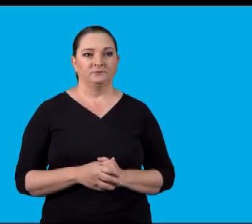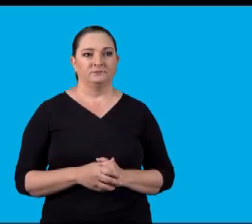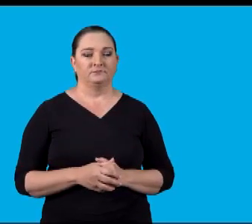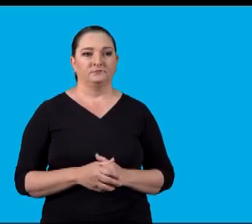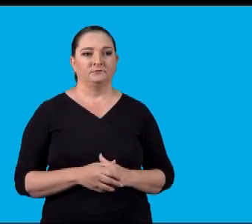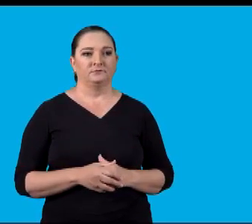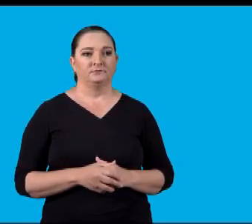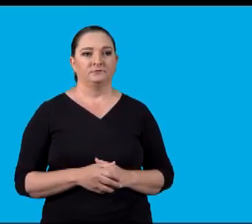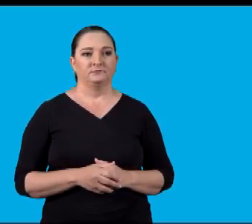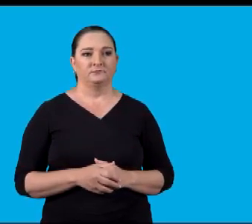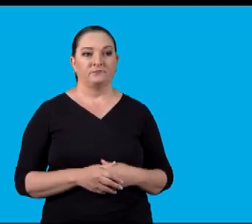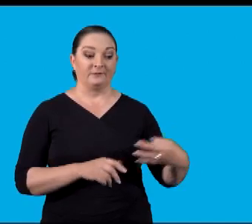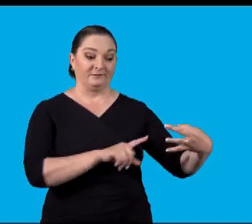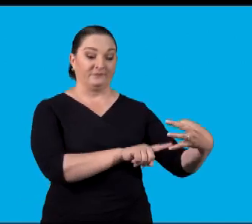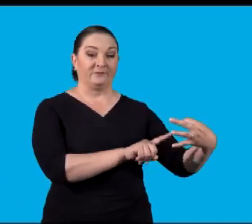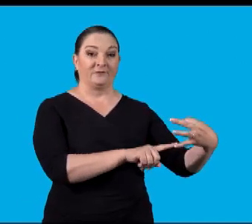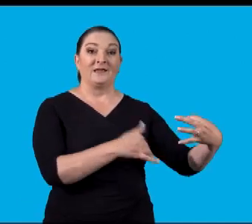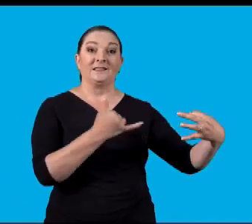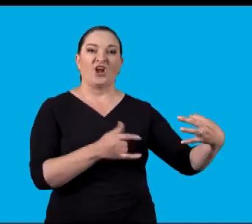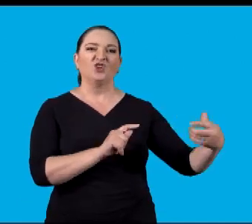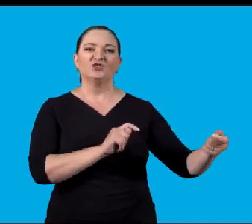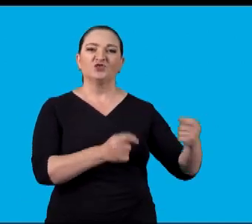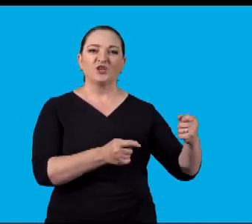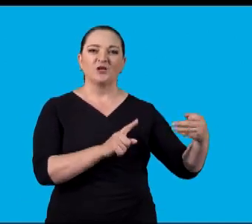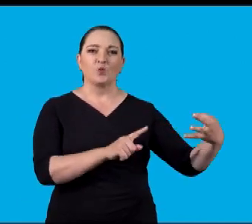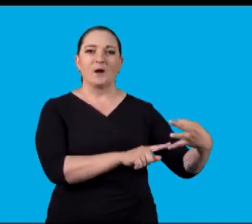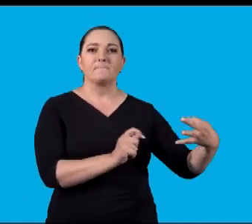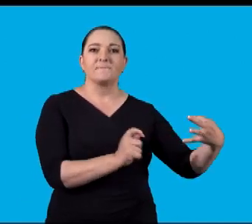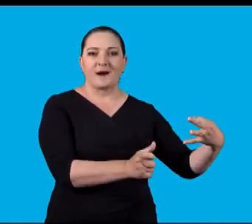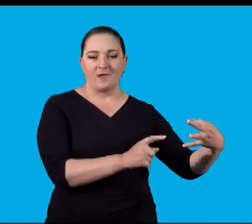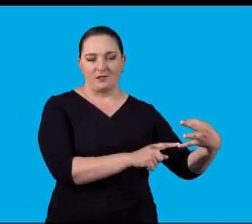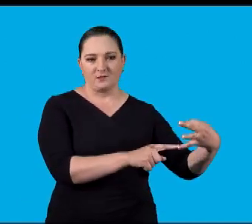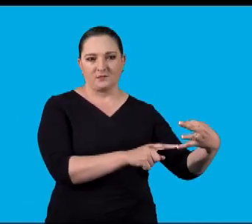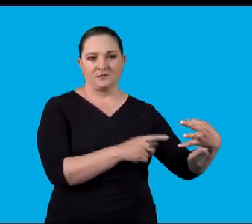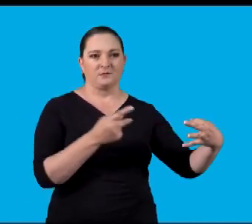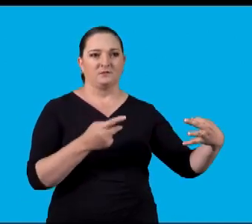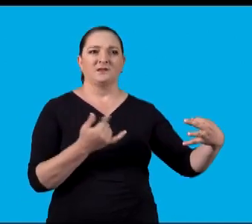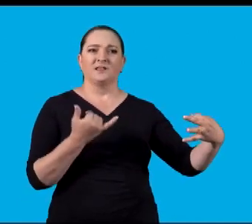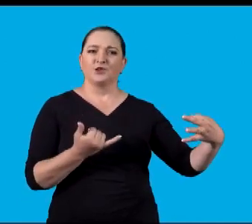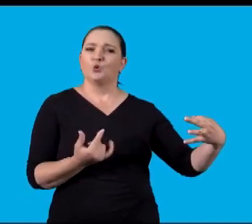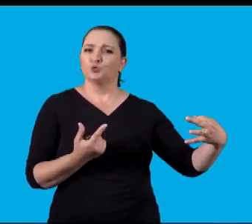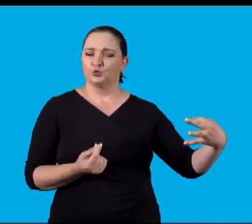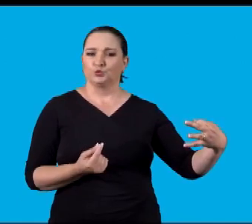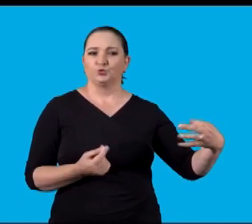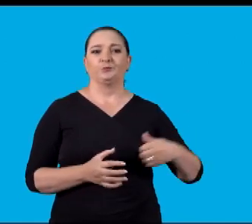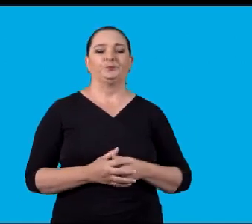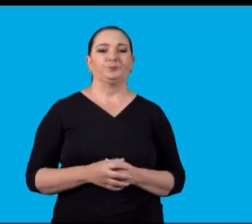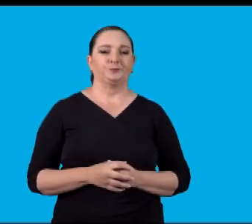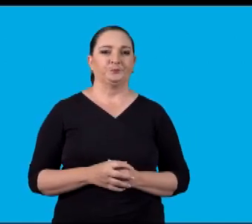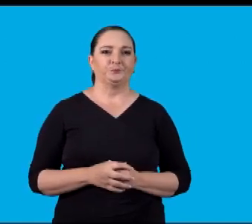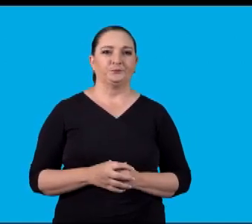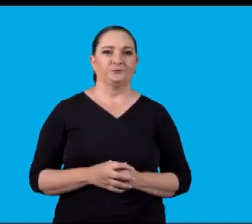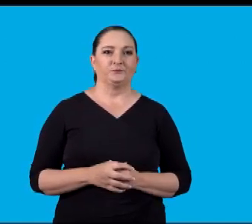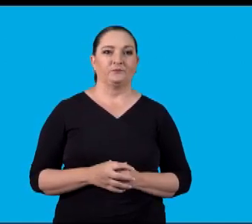is my change in payables, change in payables. To do my change